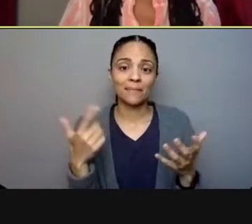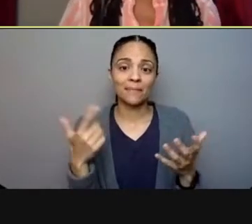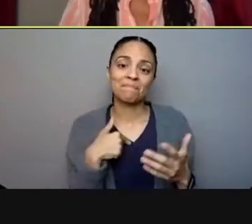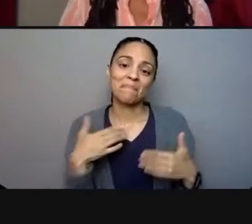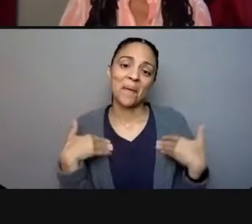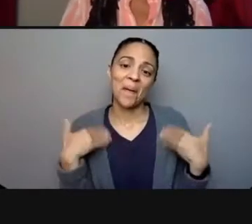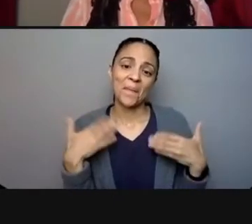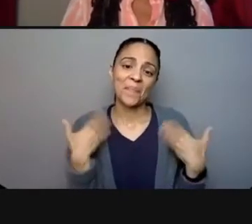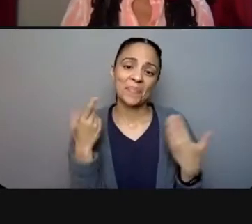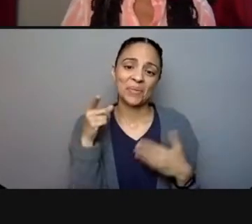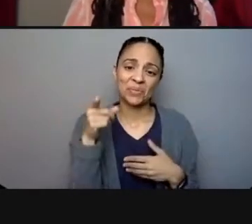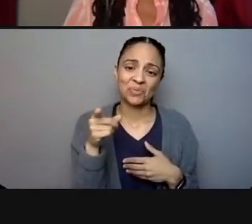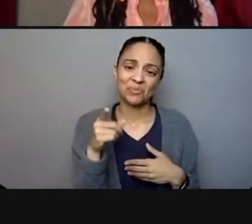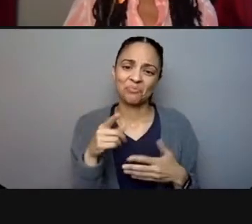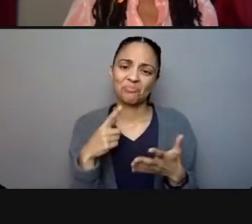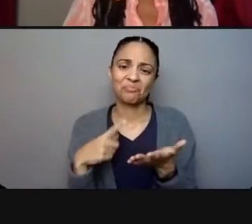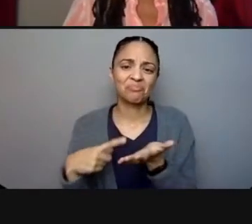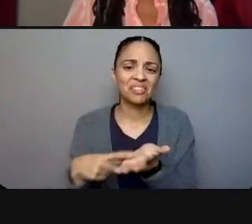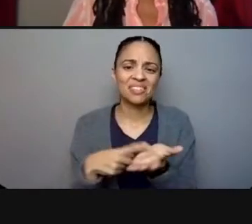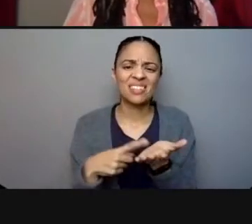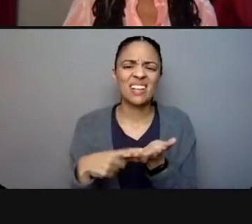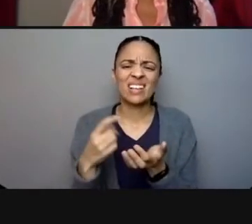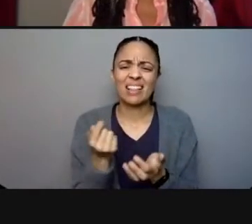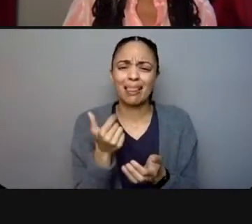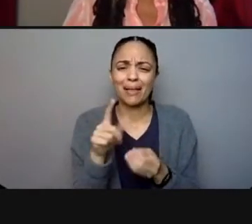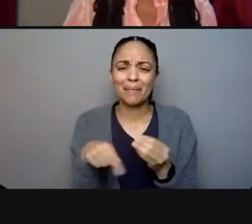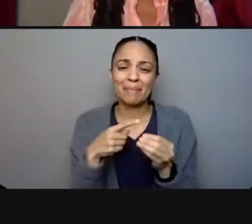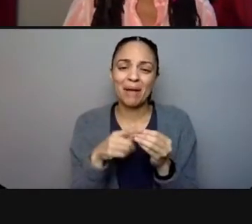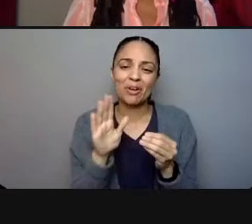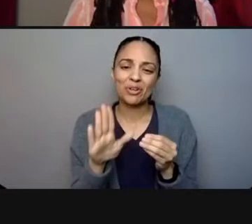warm. Got to.